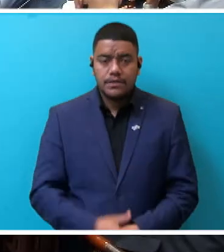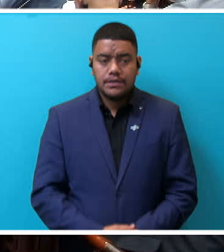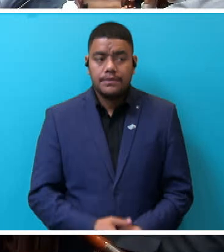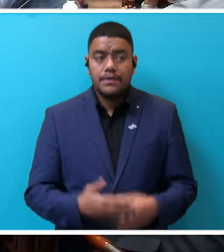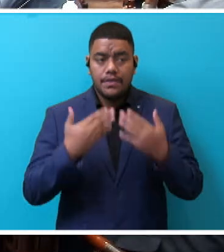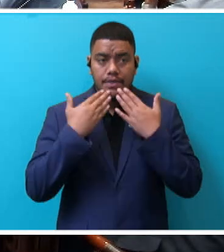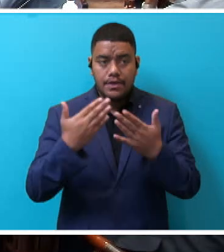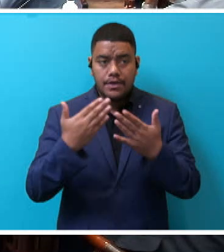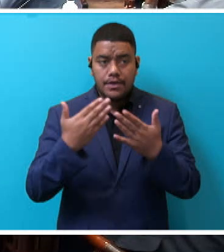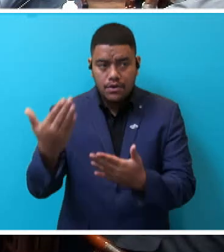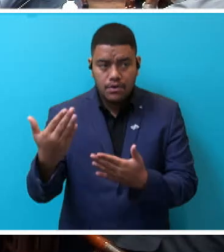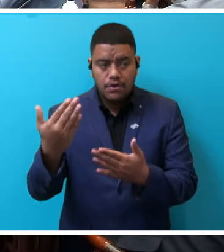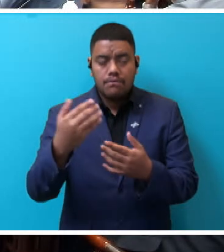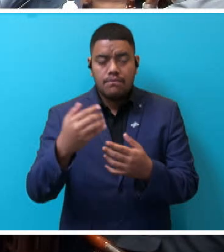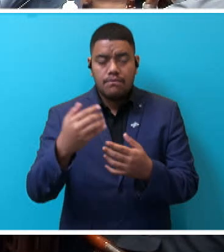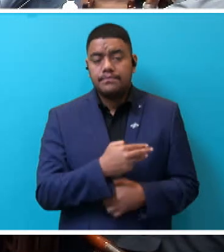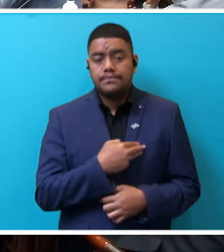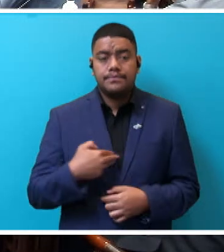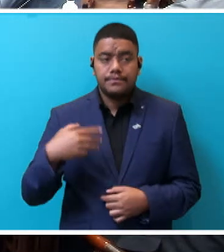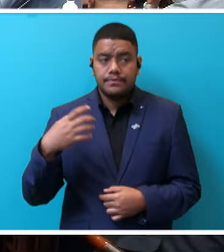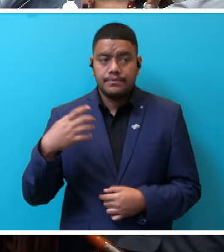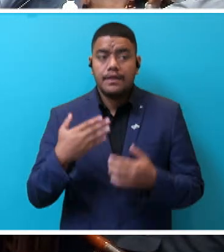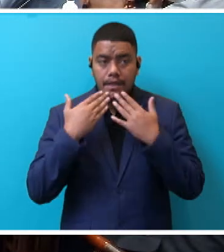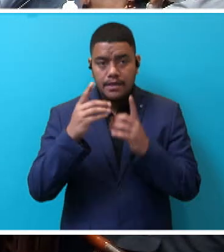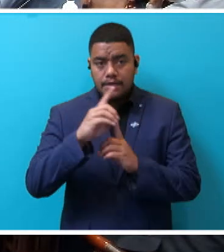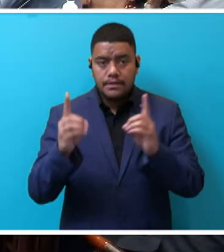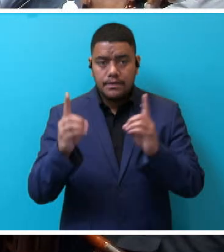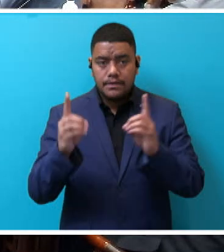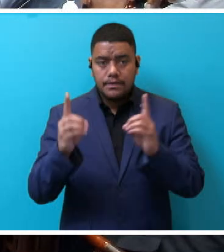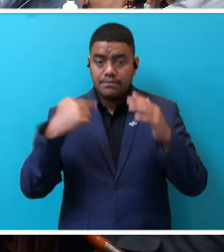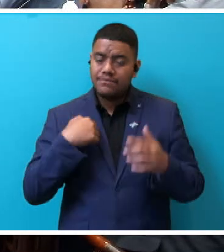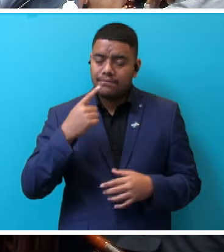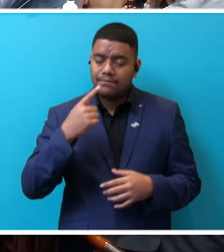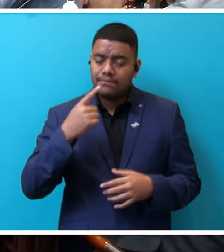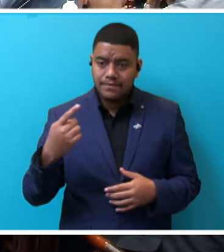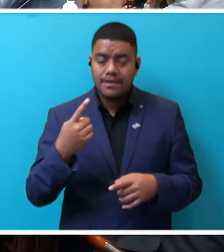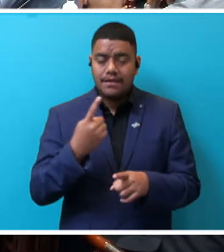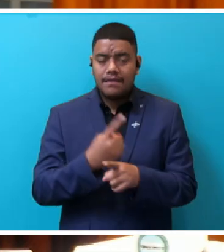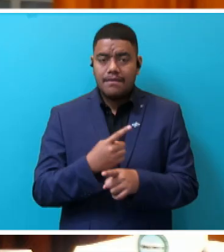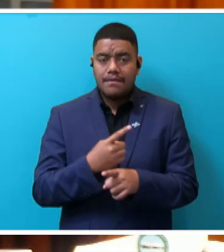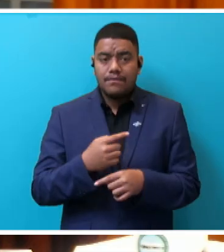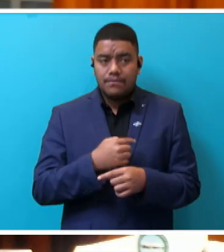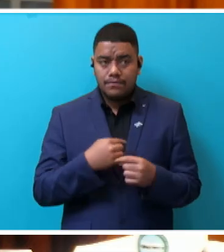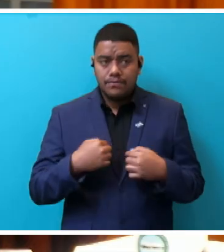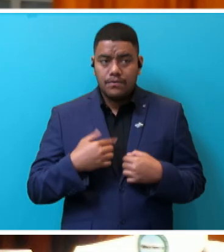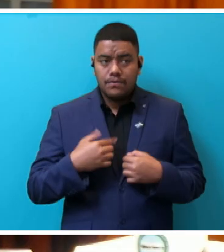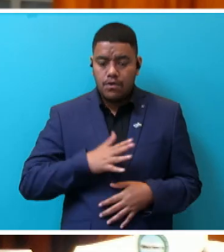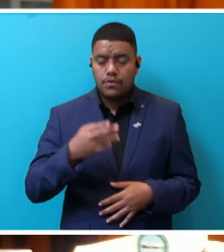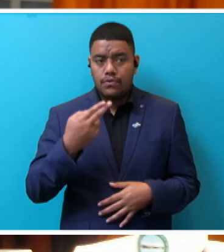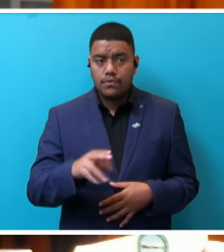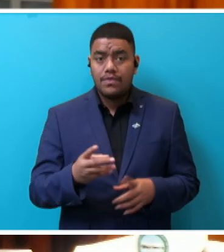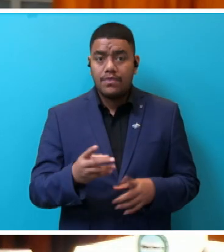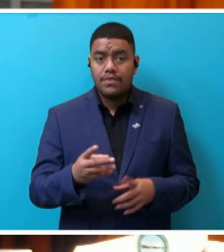you. Honourable Vosarogo. Thank you, Madam Deputy Speaker. I spoke about the modality that we want to